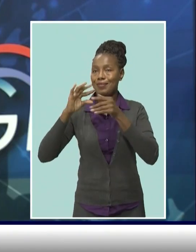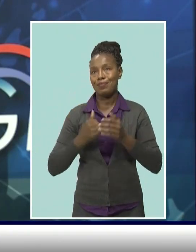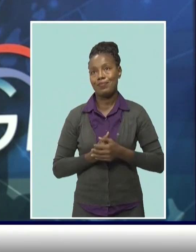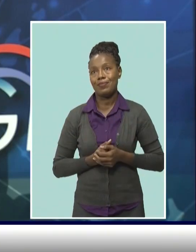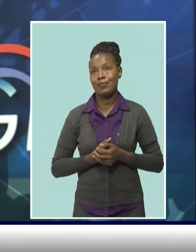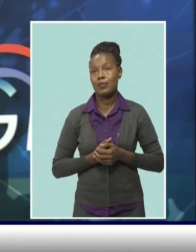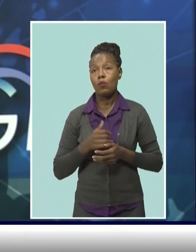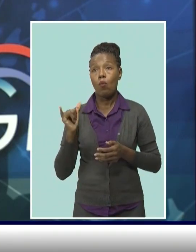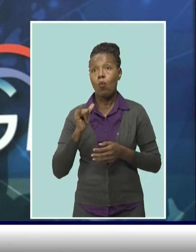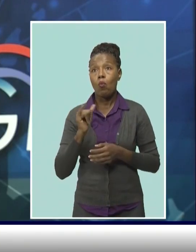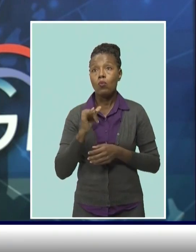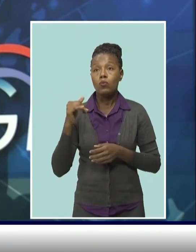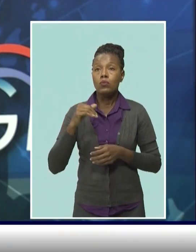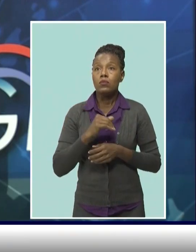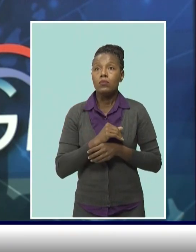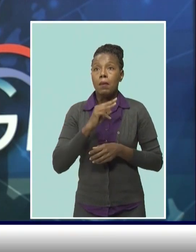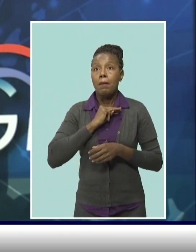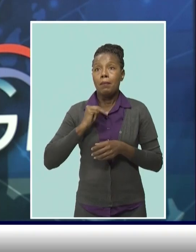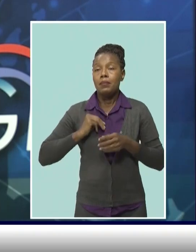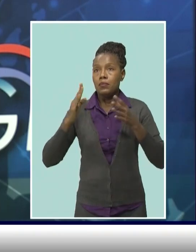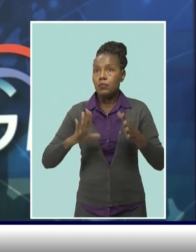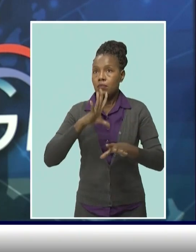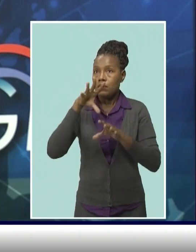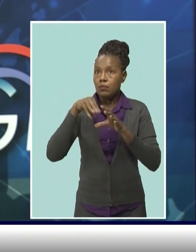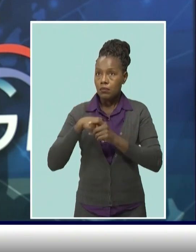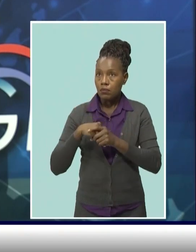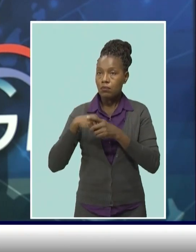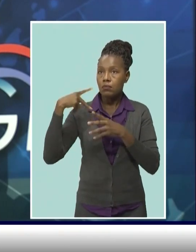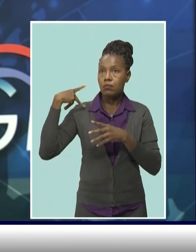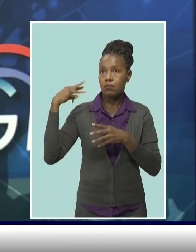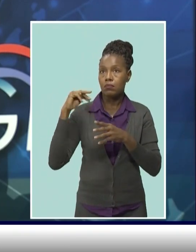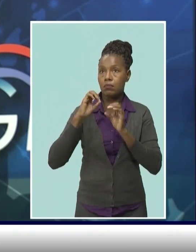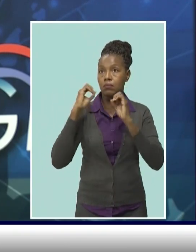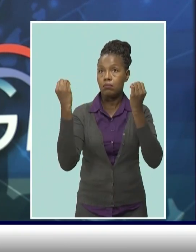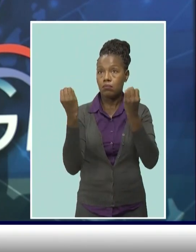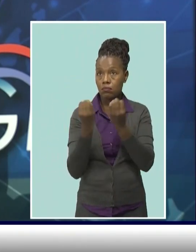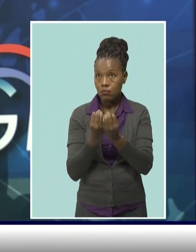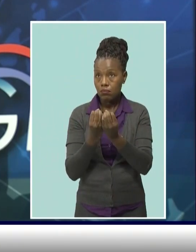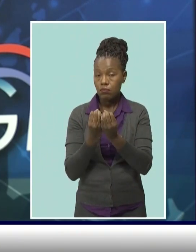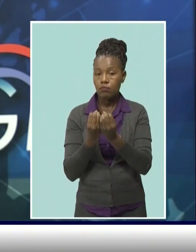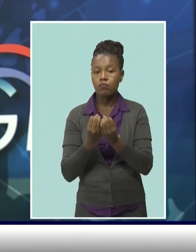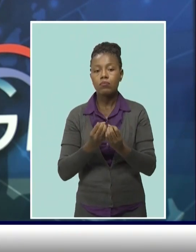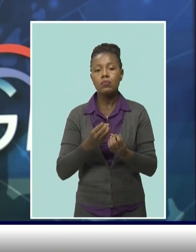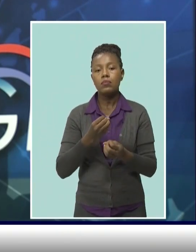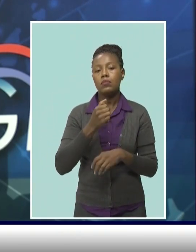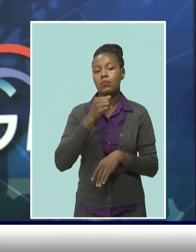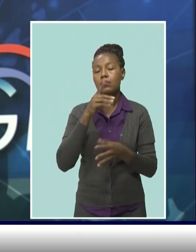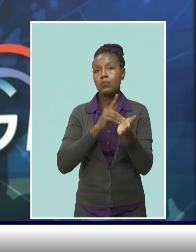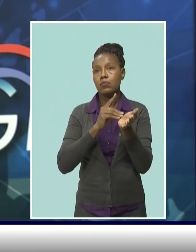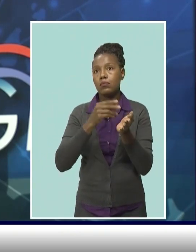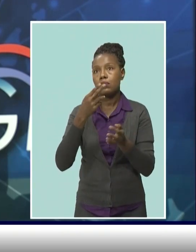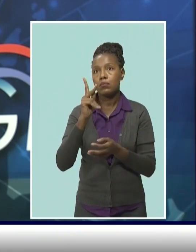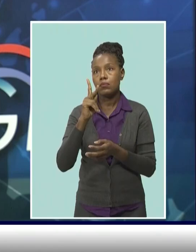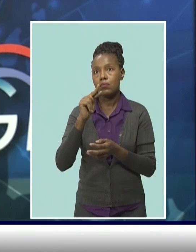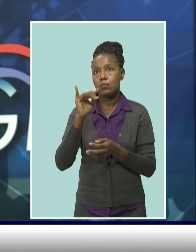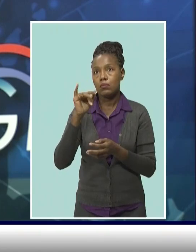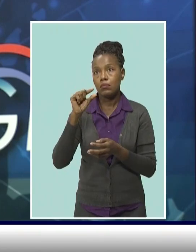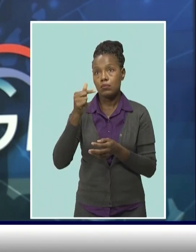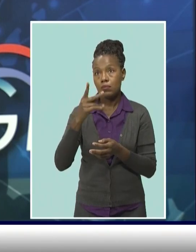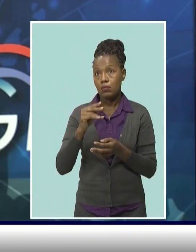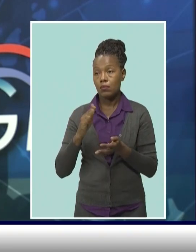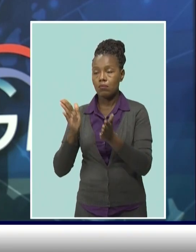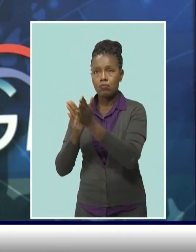Minister in the Prime Minister's Office with Responsibility for Culture, Senator Dr. Chantal Monroe Knight has praised the Head Start team for its